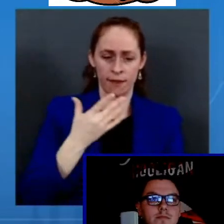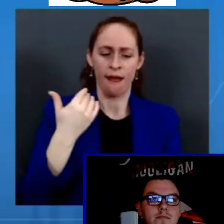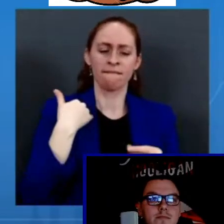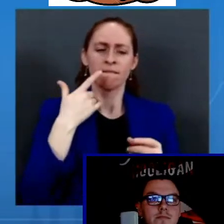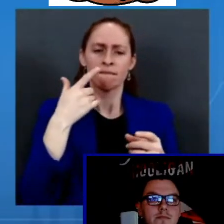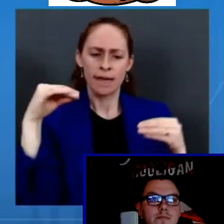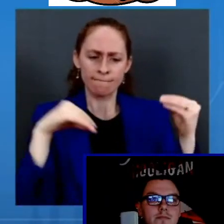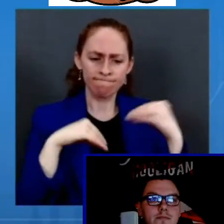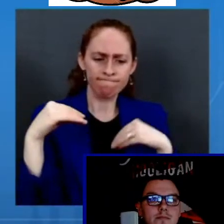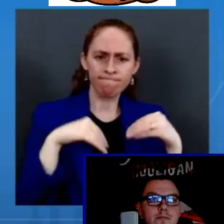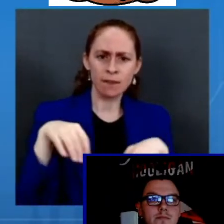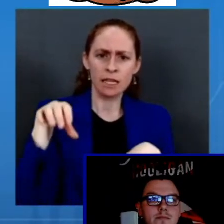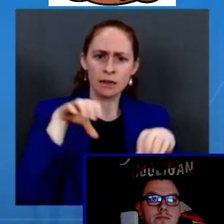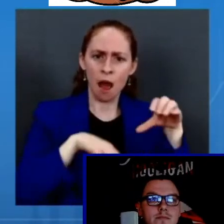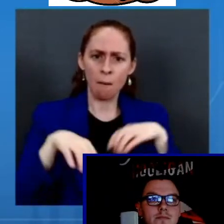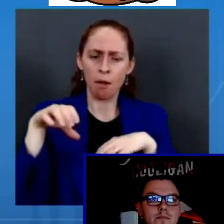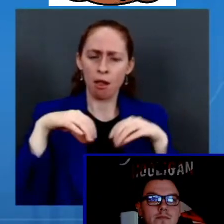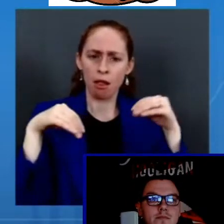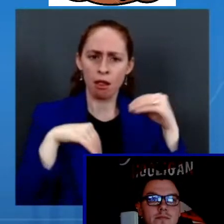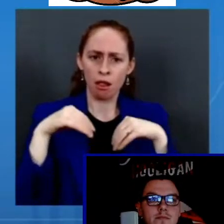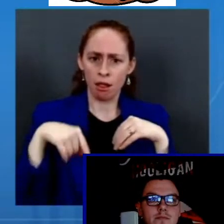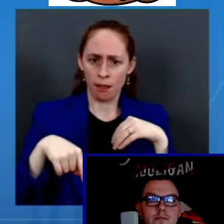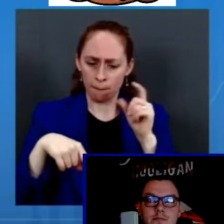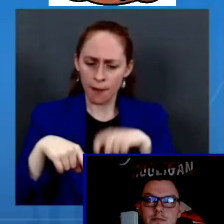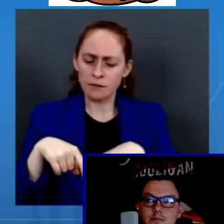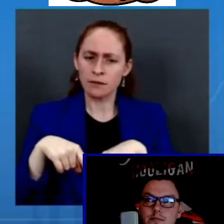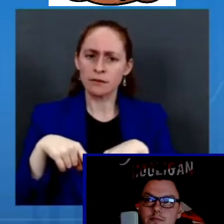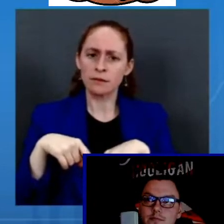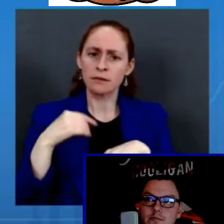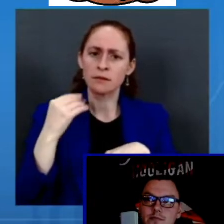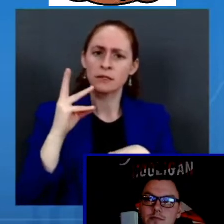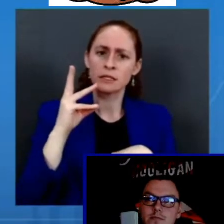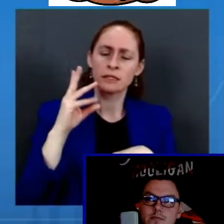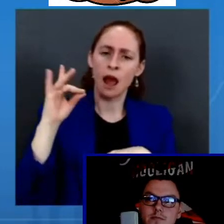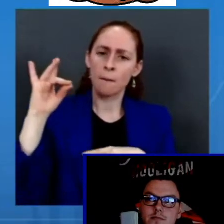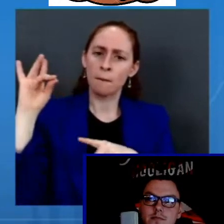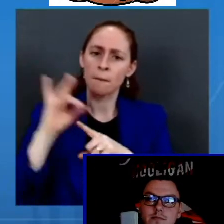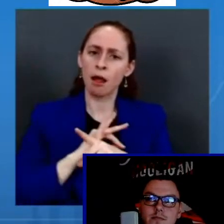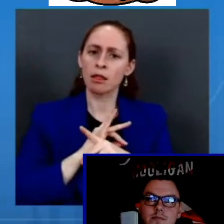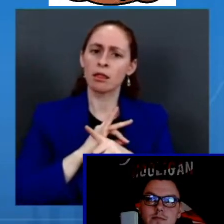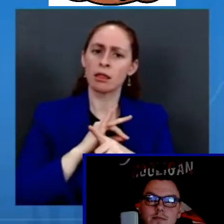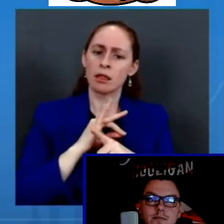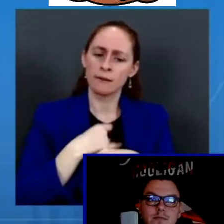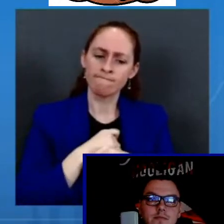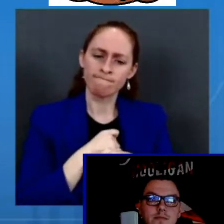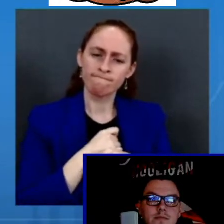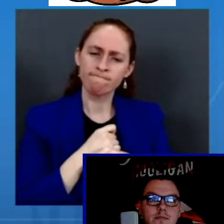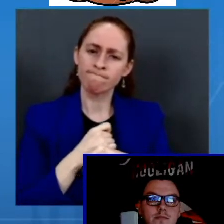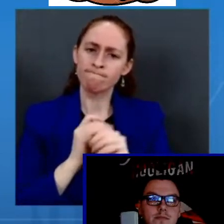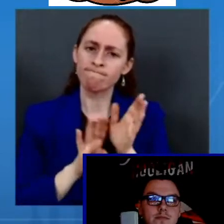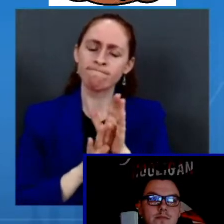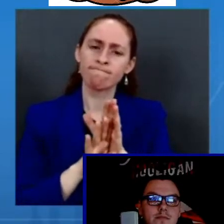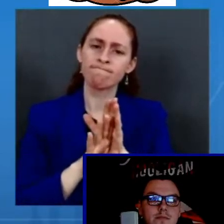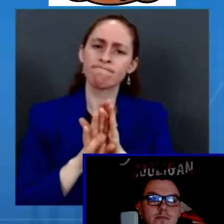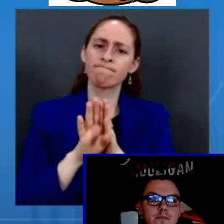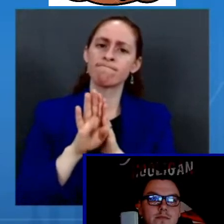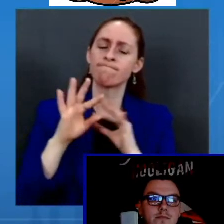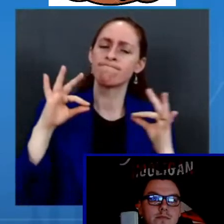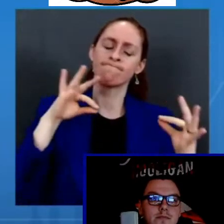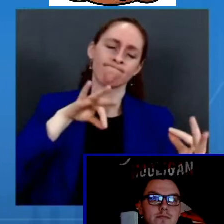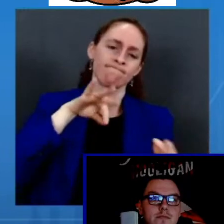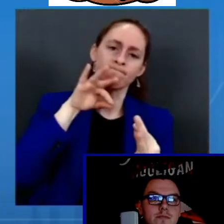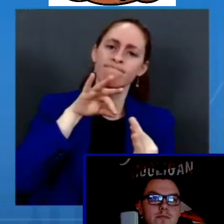to 8 months. Now that the pill is authorized, we will have discussions to explore how we can help them improve